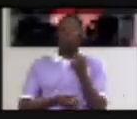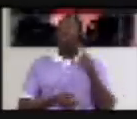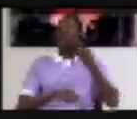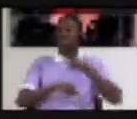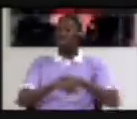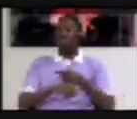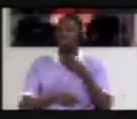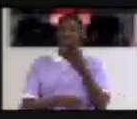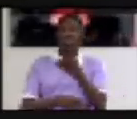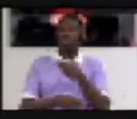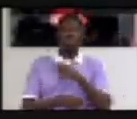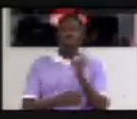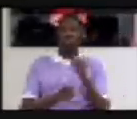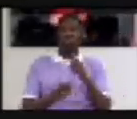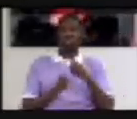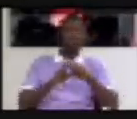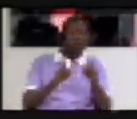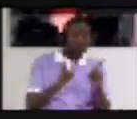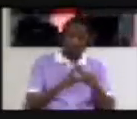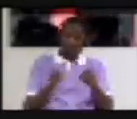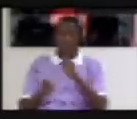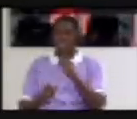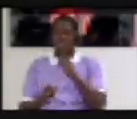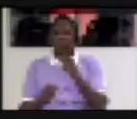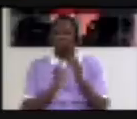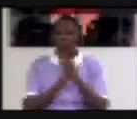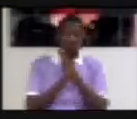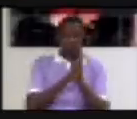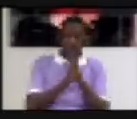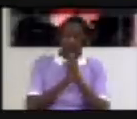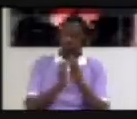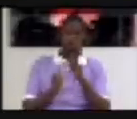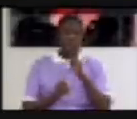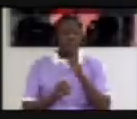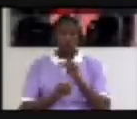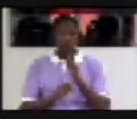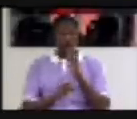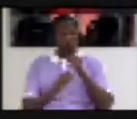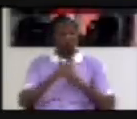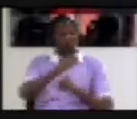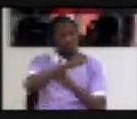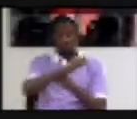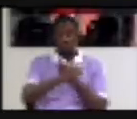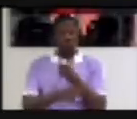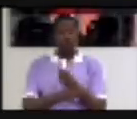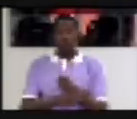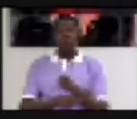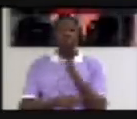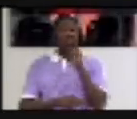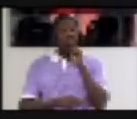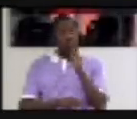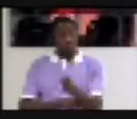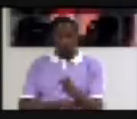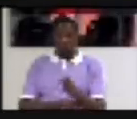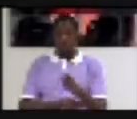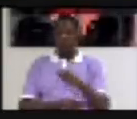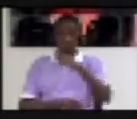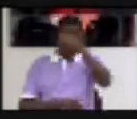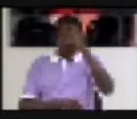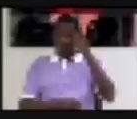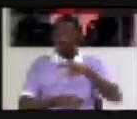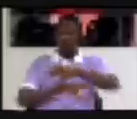then you don't differentiate who is opposition to you or who is loyal to you. You have to serve all of them equally. And that